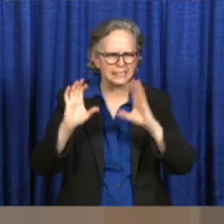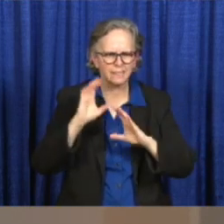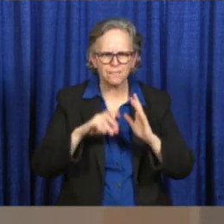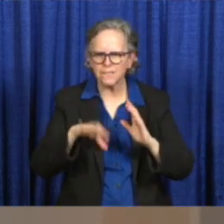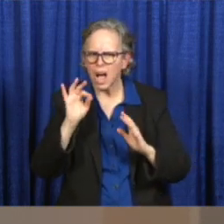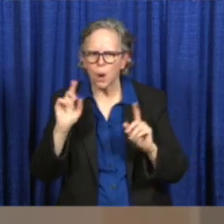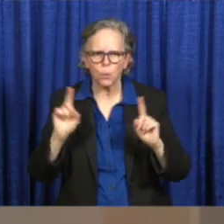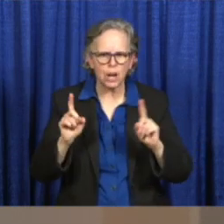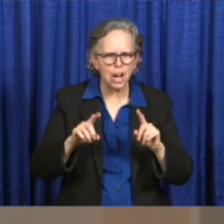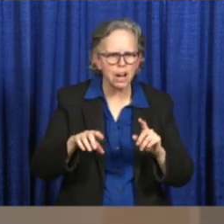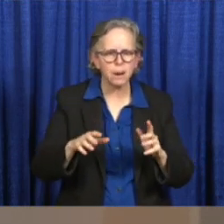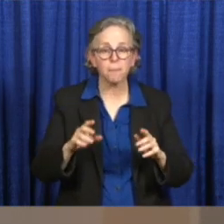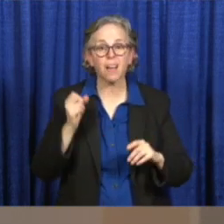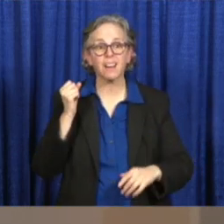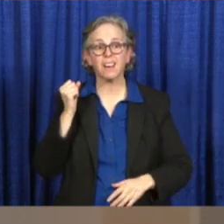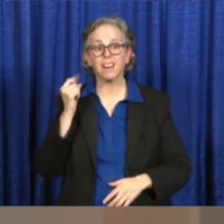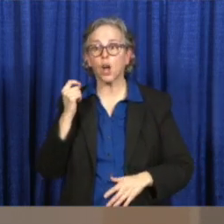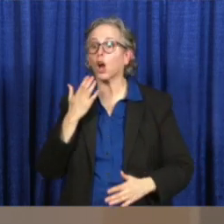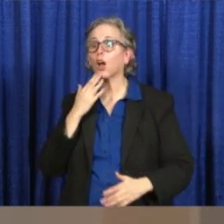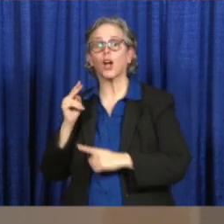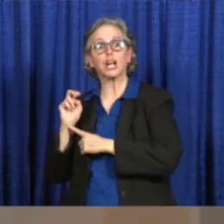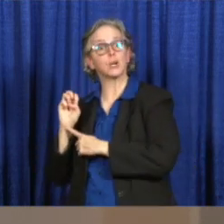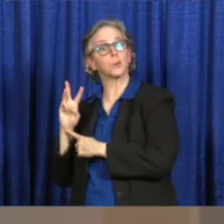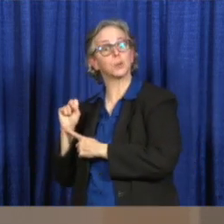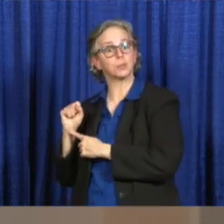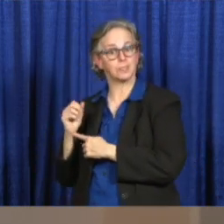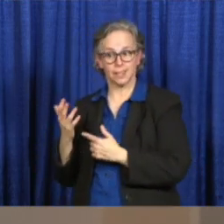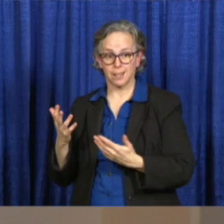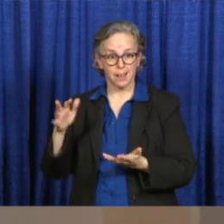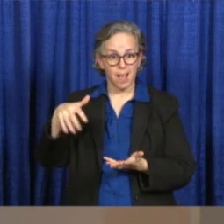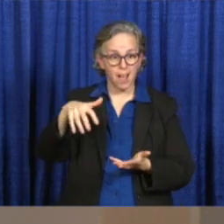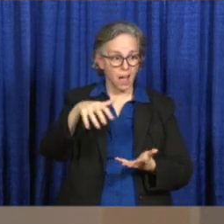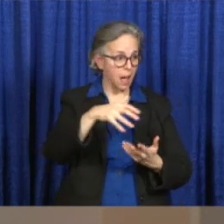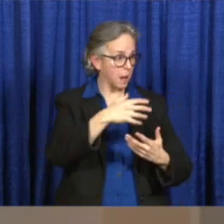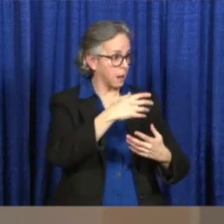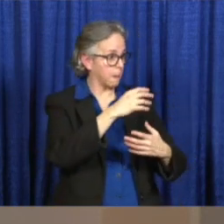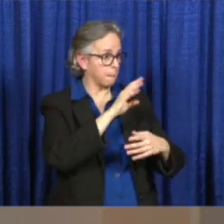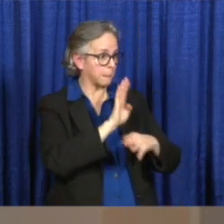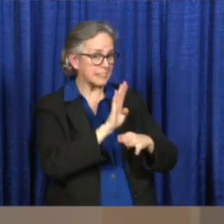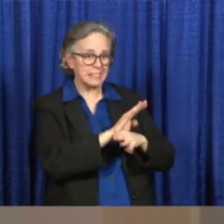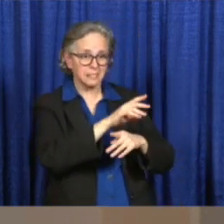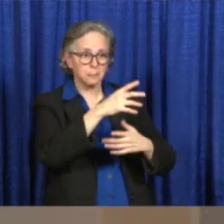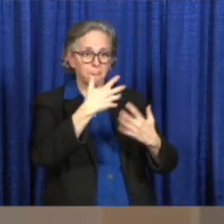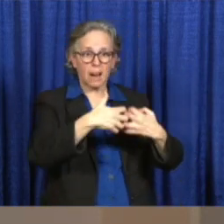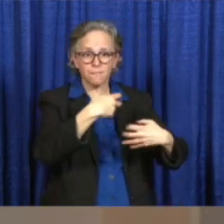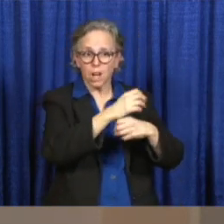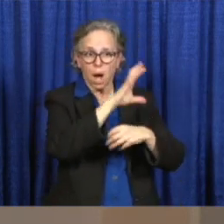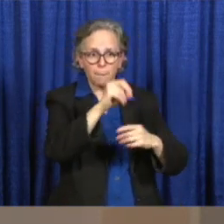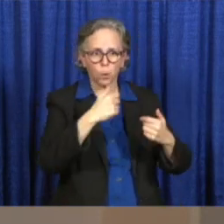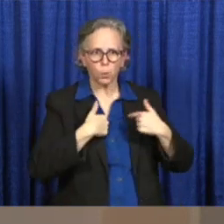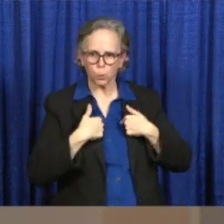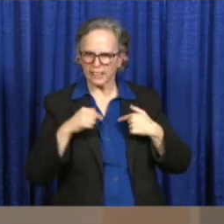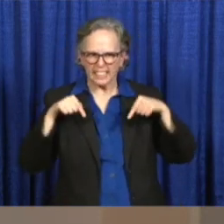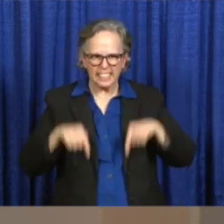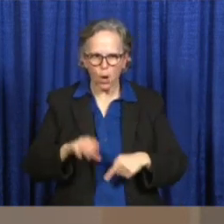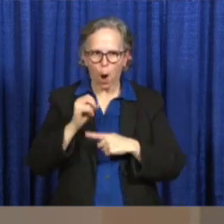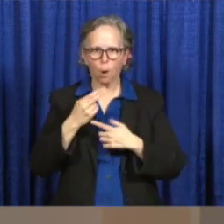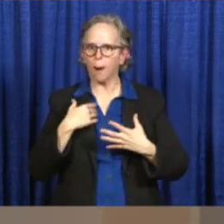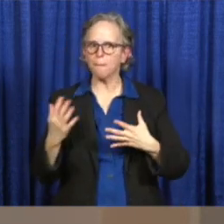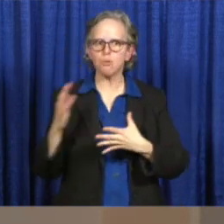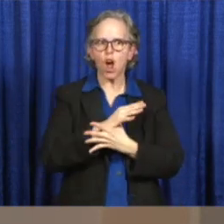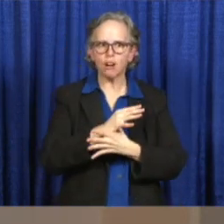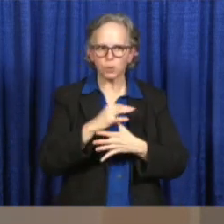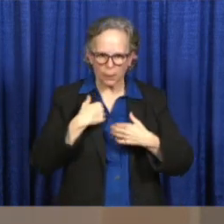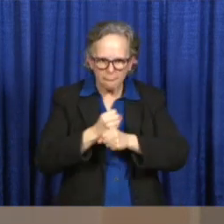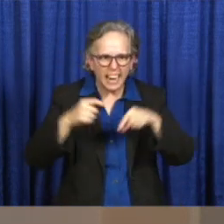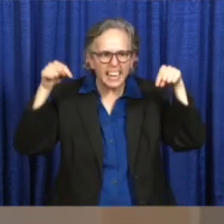good news about getting Ohio's manufacturers in this is that we get to be the priority then. If you're making these things in another